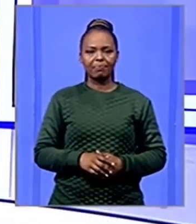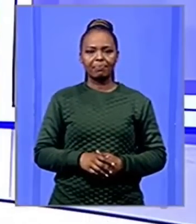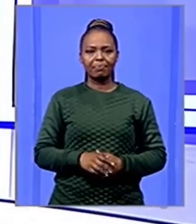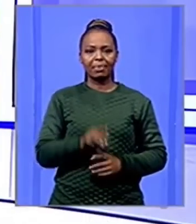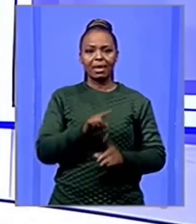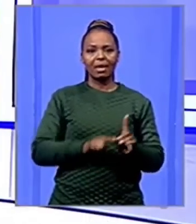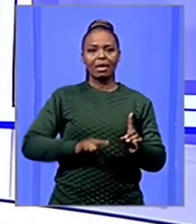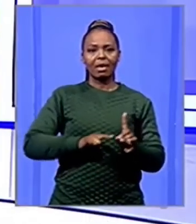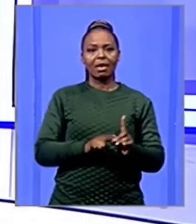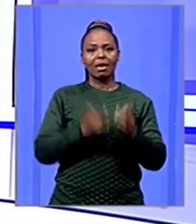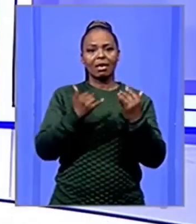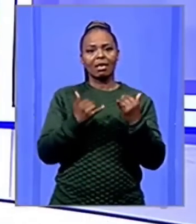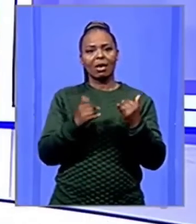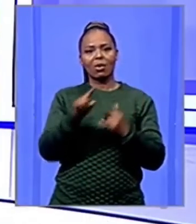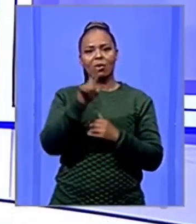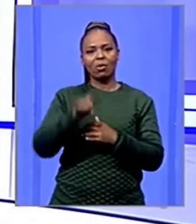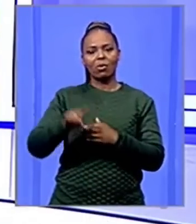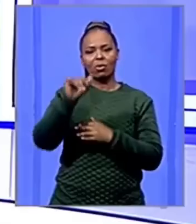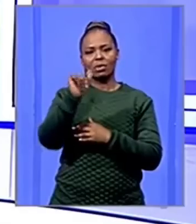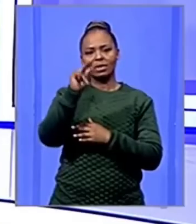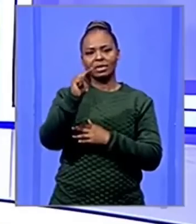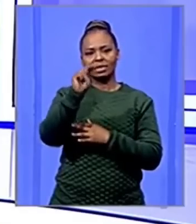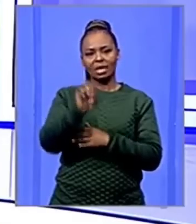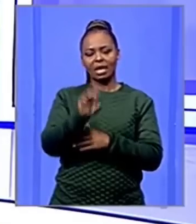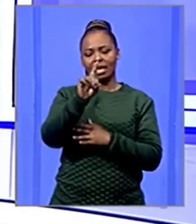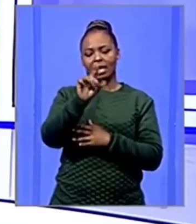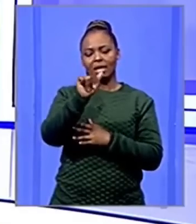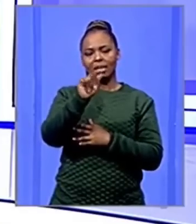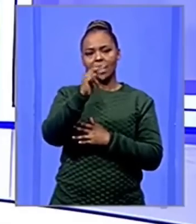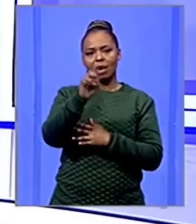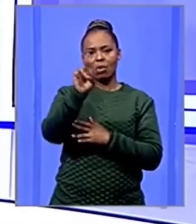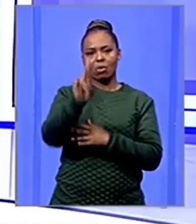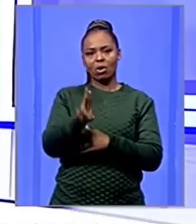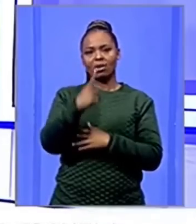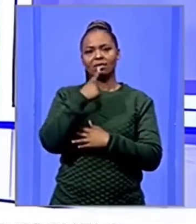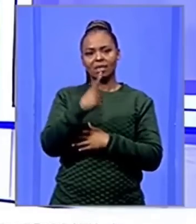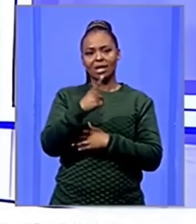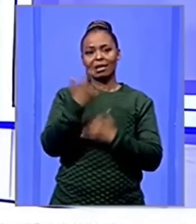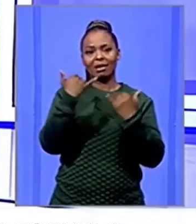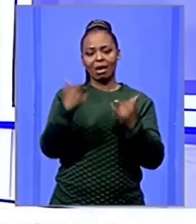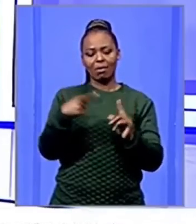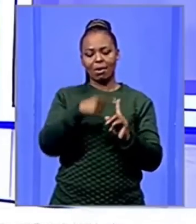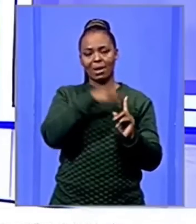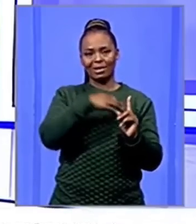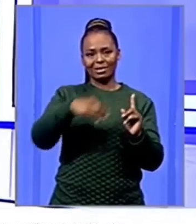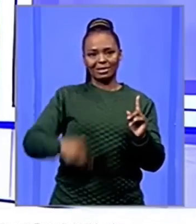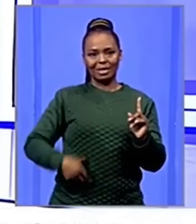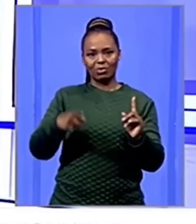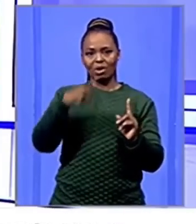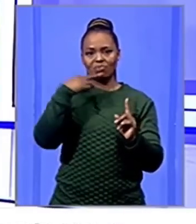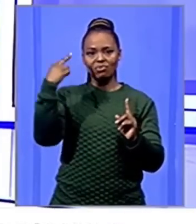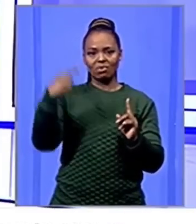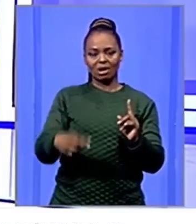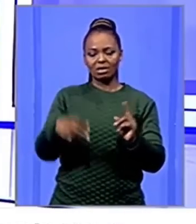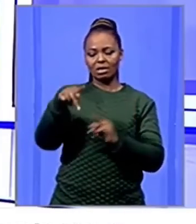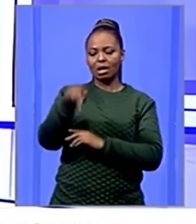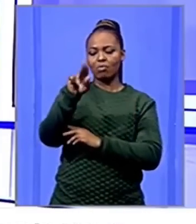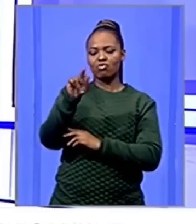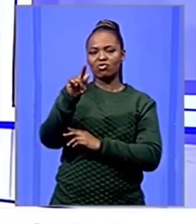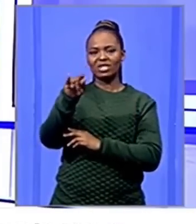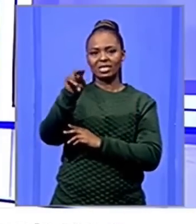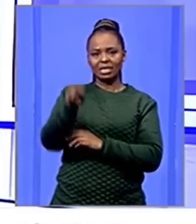Mokaedimogolo wa lefapha la boditšhabatšhaba mo nageng Zain Dangor a re moporesidente wa Russia Vladimir Putin o tlile go nna le seabe ka